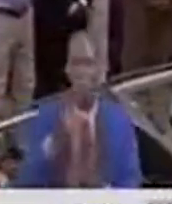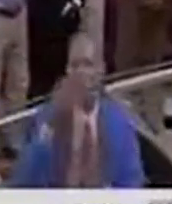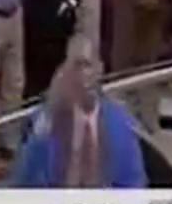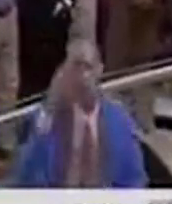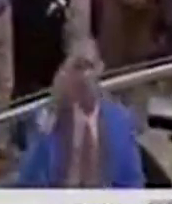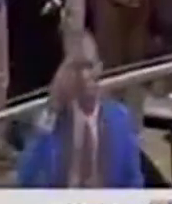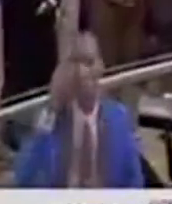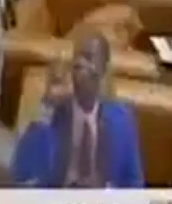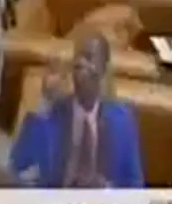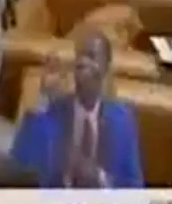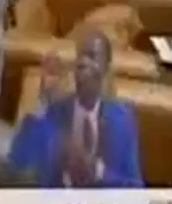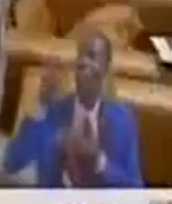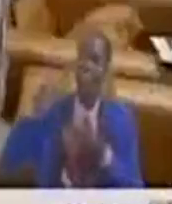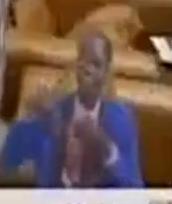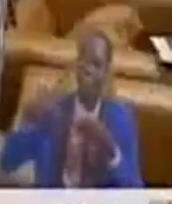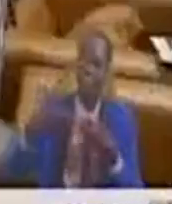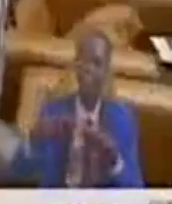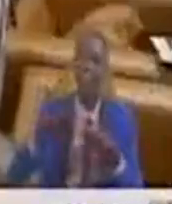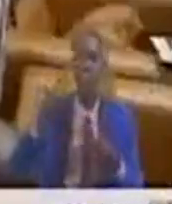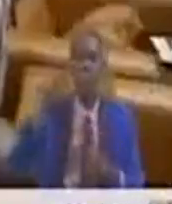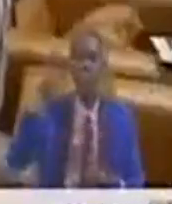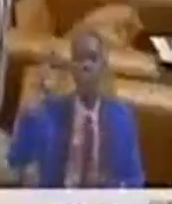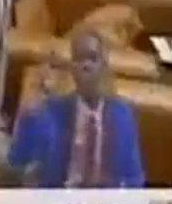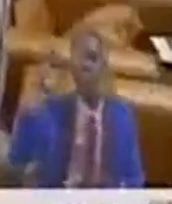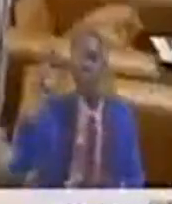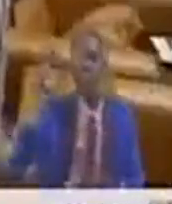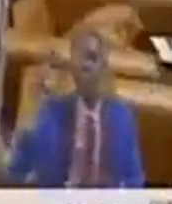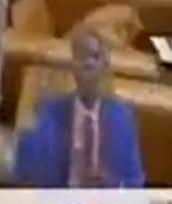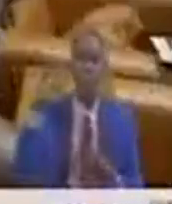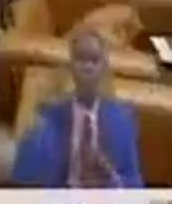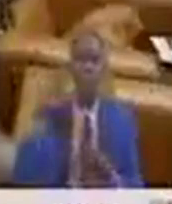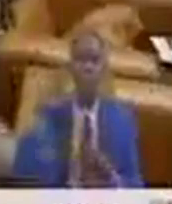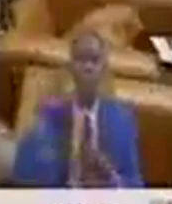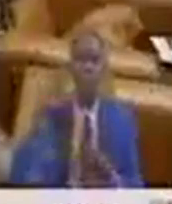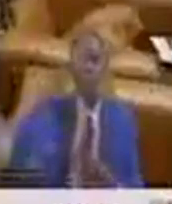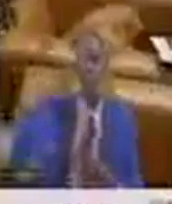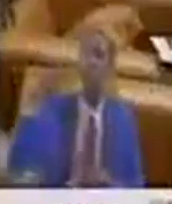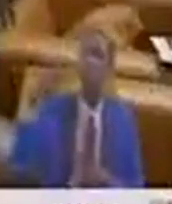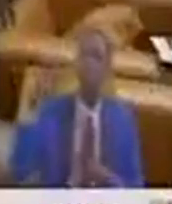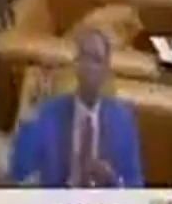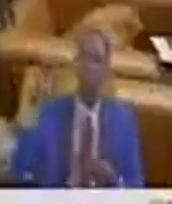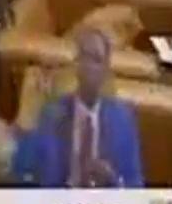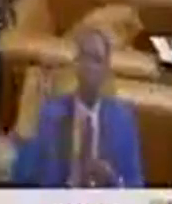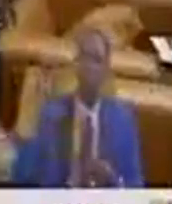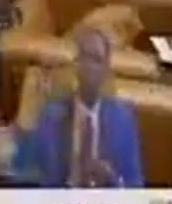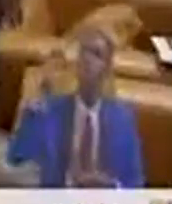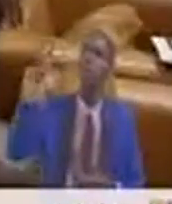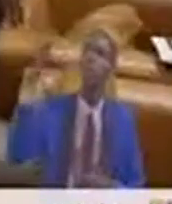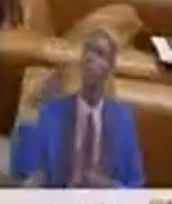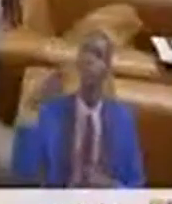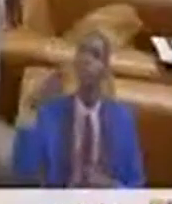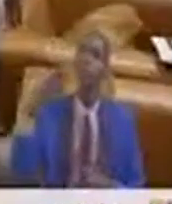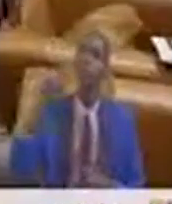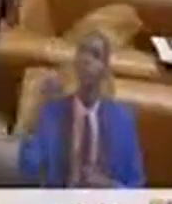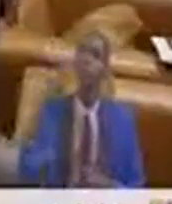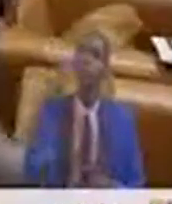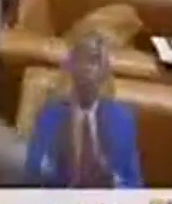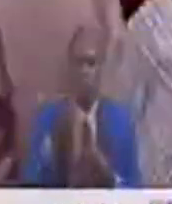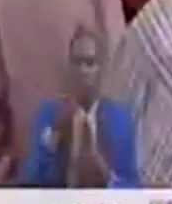He gives grace, more grace, more grace. When you seek